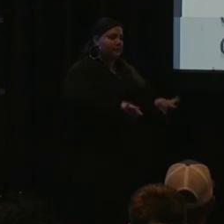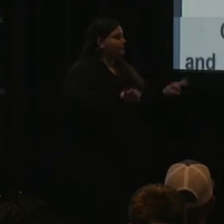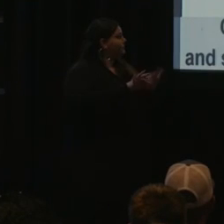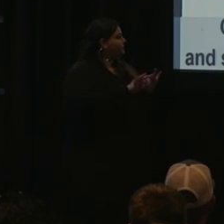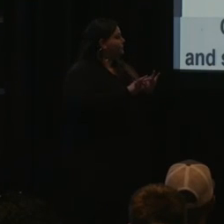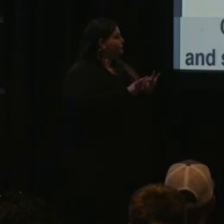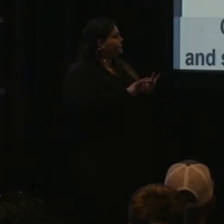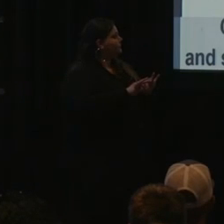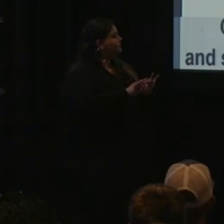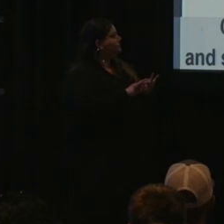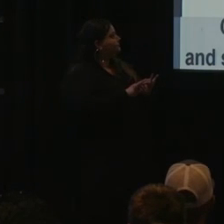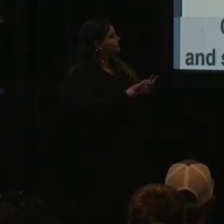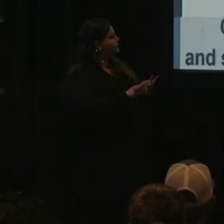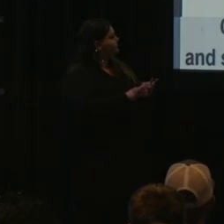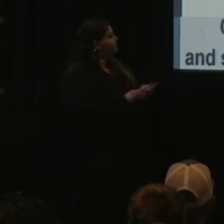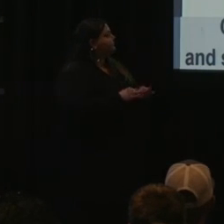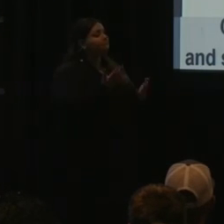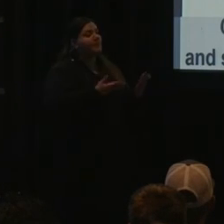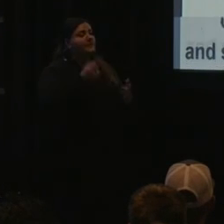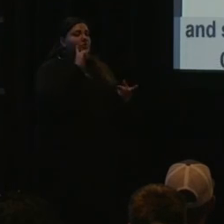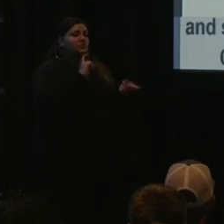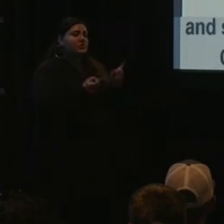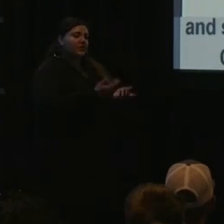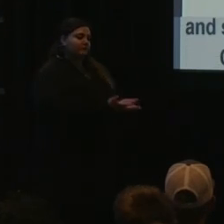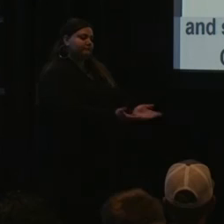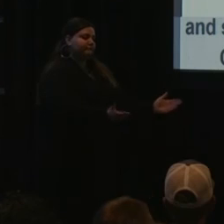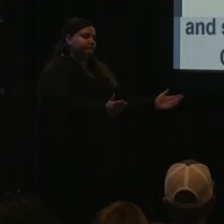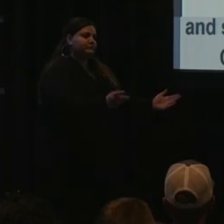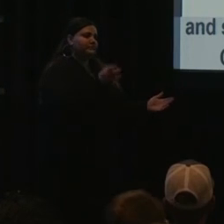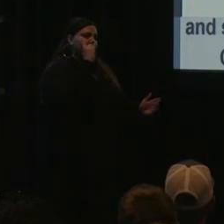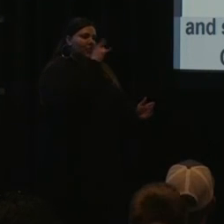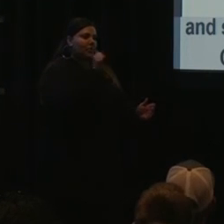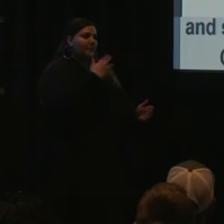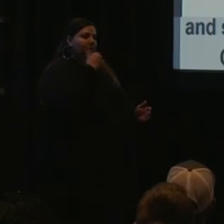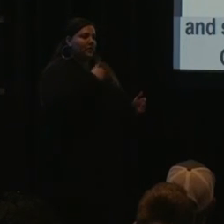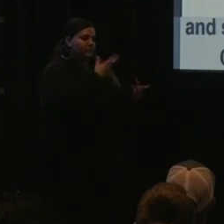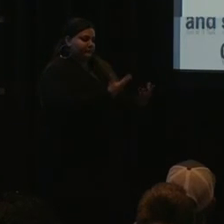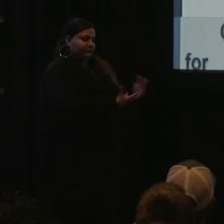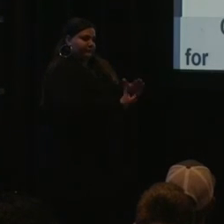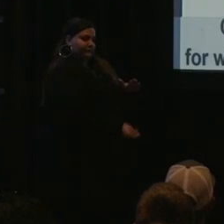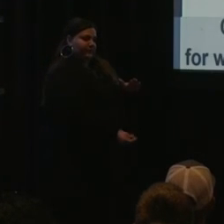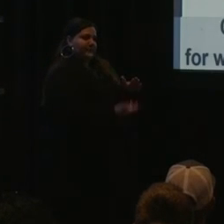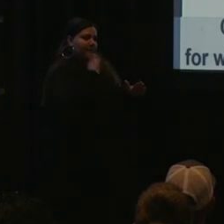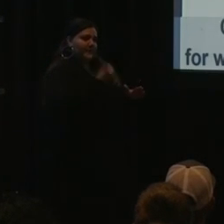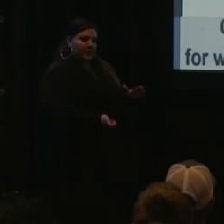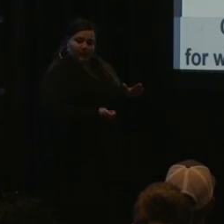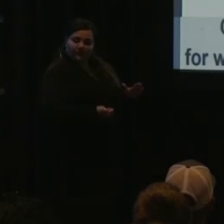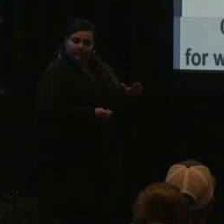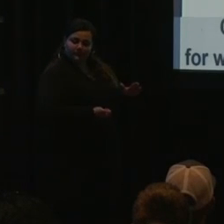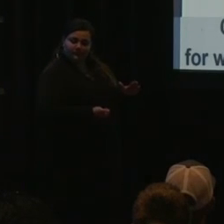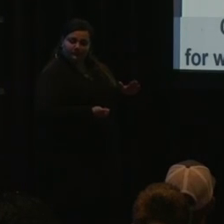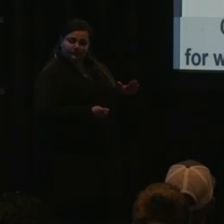in? Can you change your practices on your land to provide for wildlife habitat and provide for the full